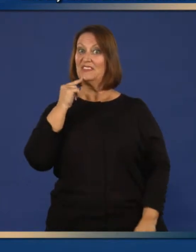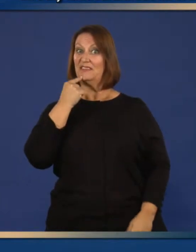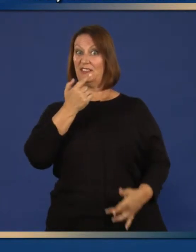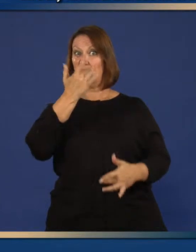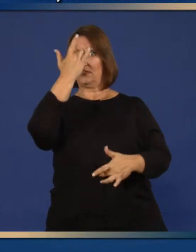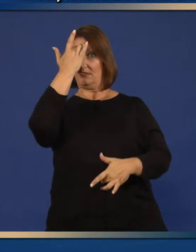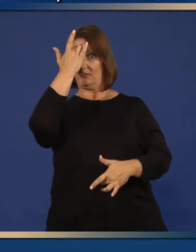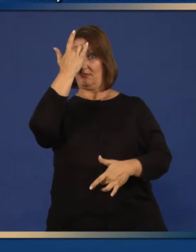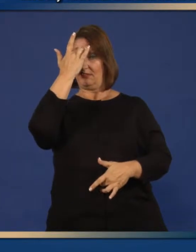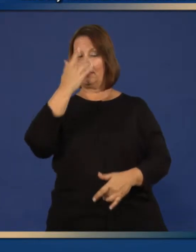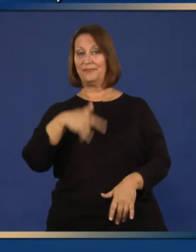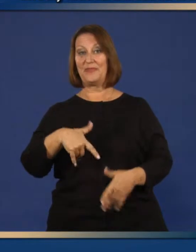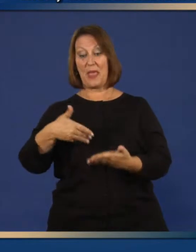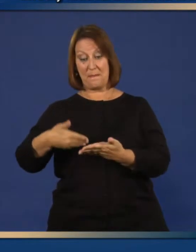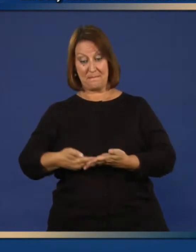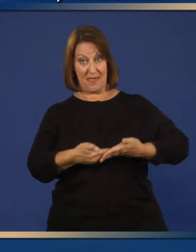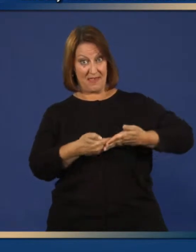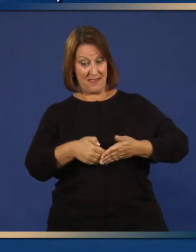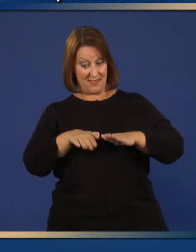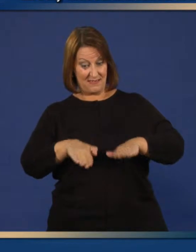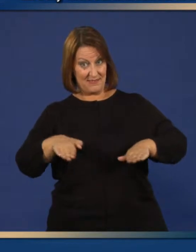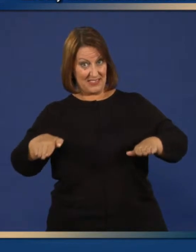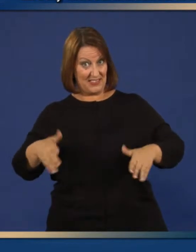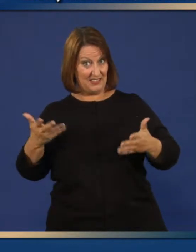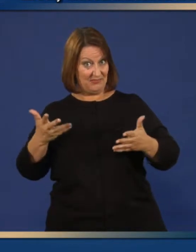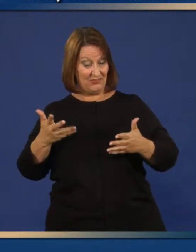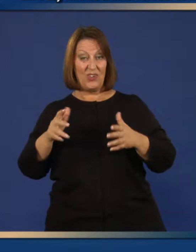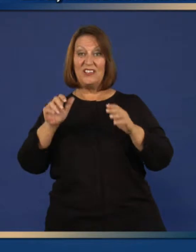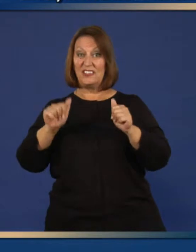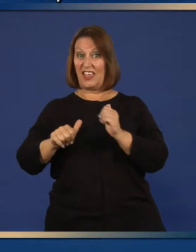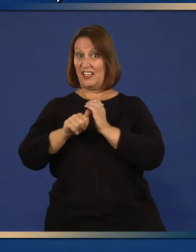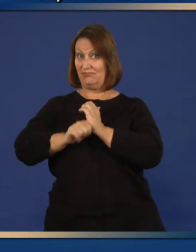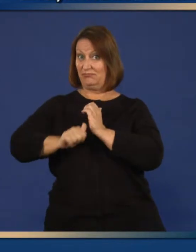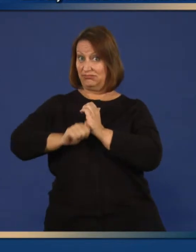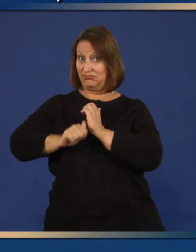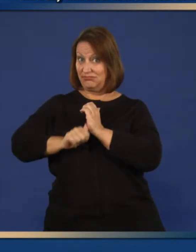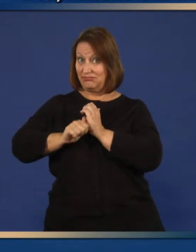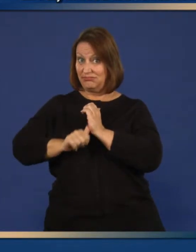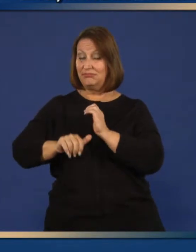It can cause diarrhea and seizures in children.